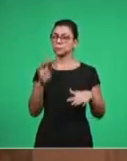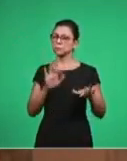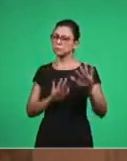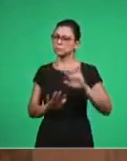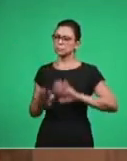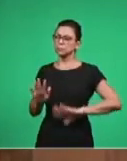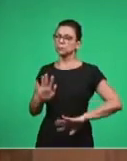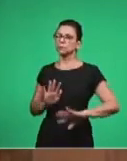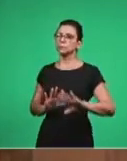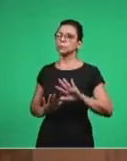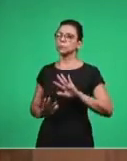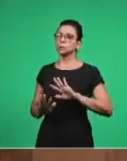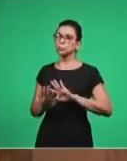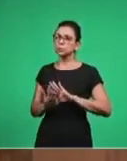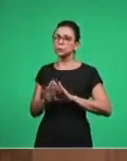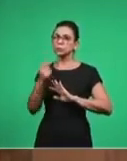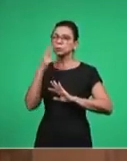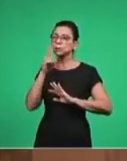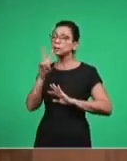care.